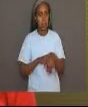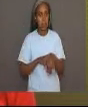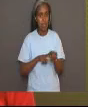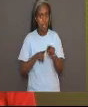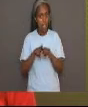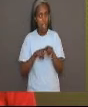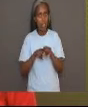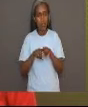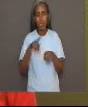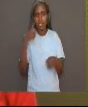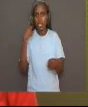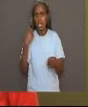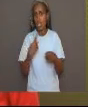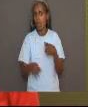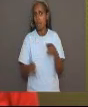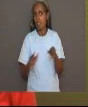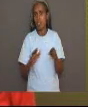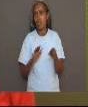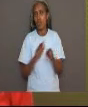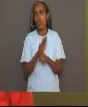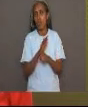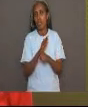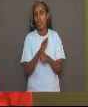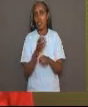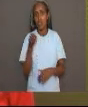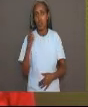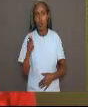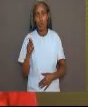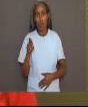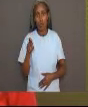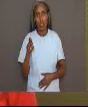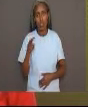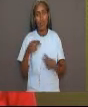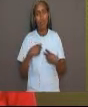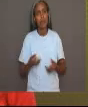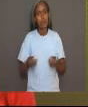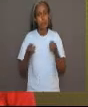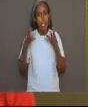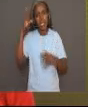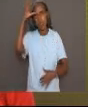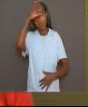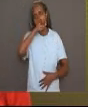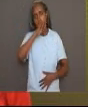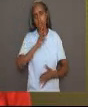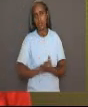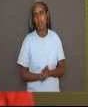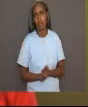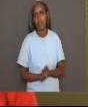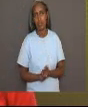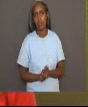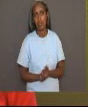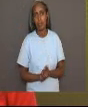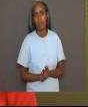arguments can be complicated or have many premises,